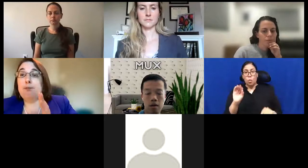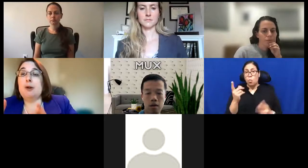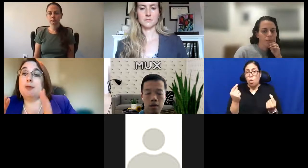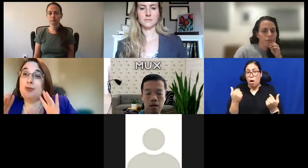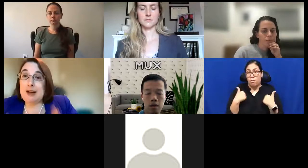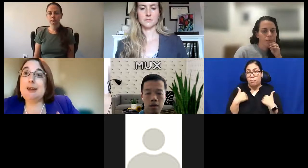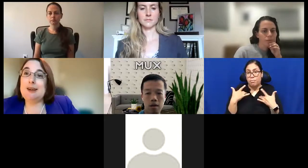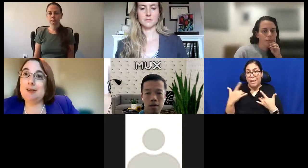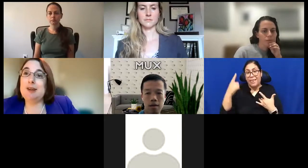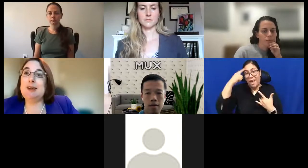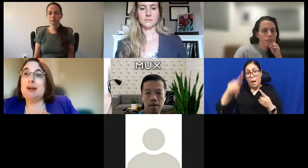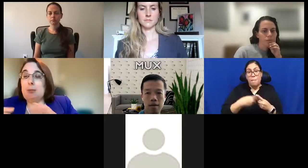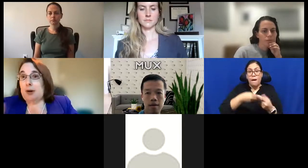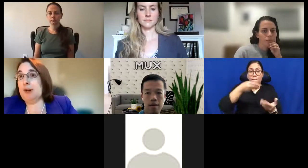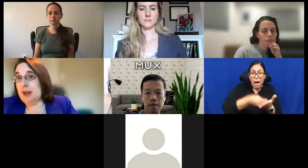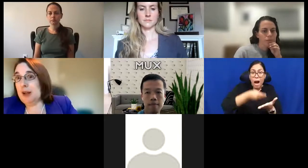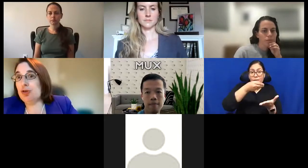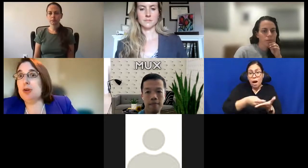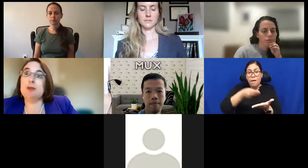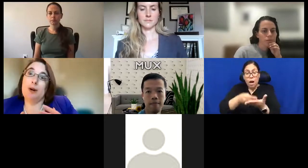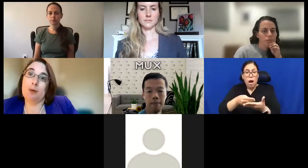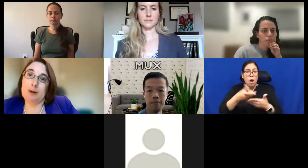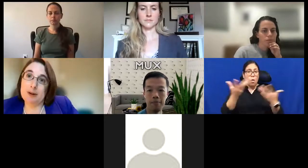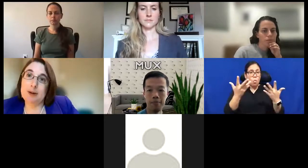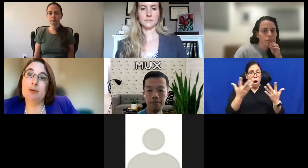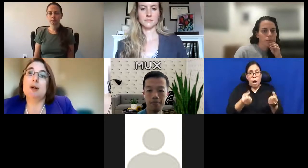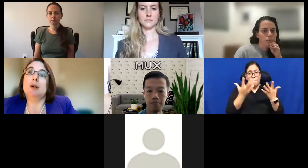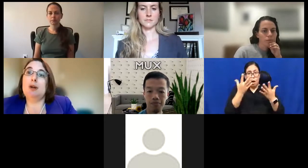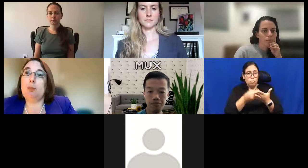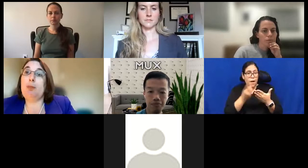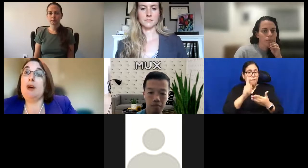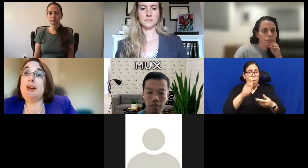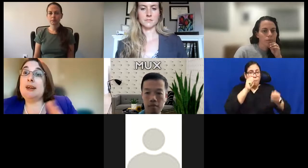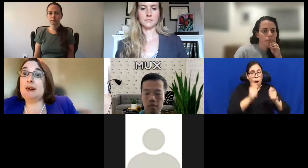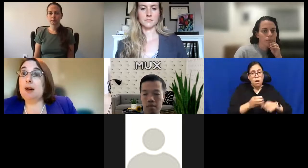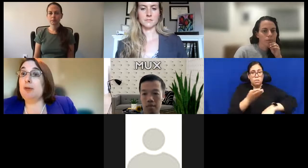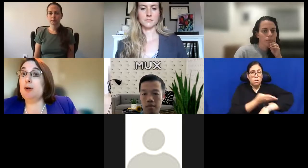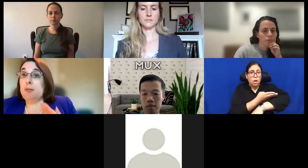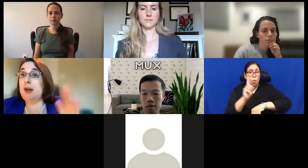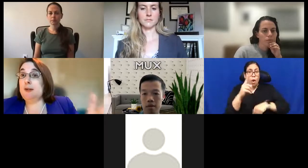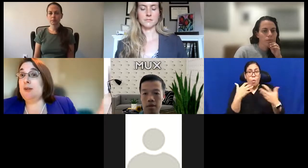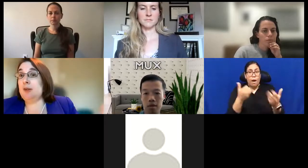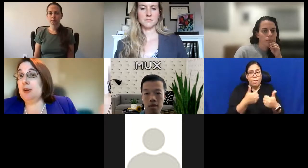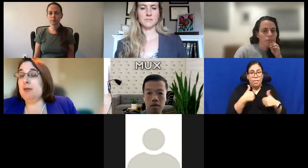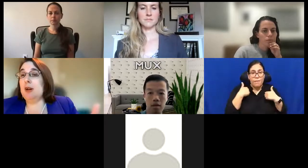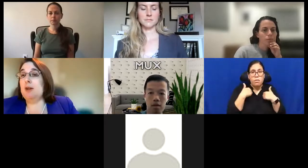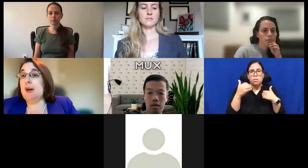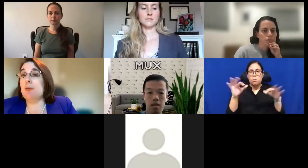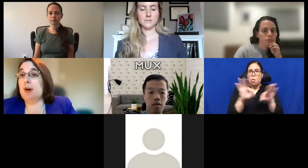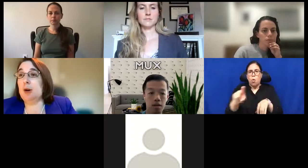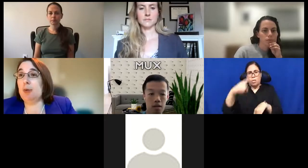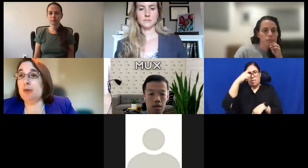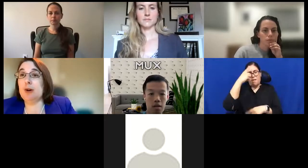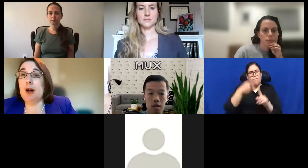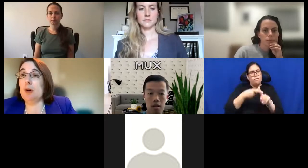thinking of financing and modifications and where I want to live, break it up from A to Z. And that's